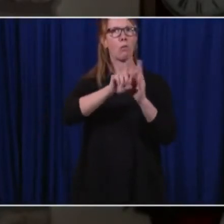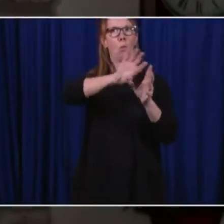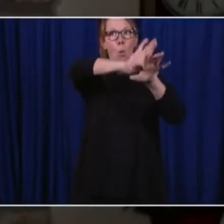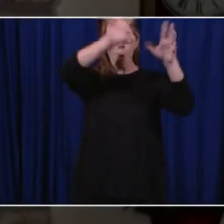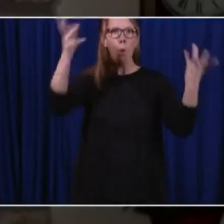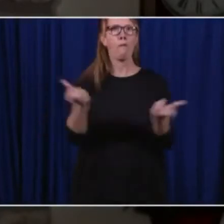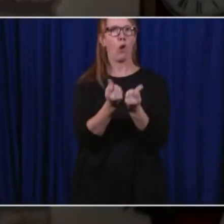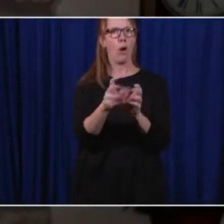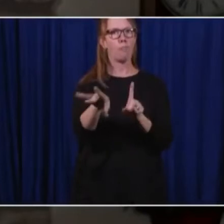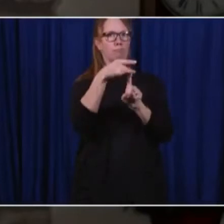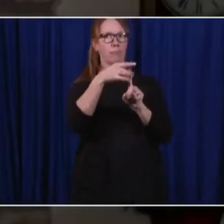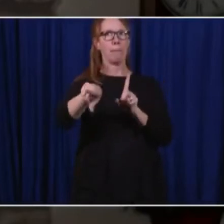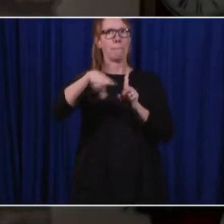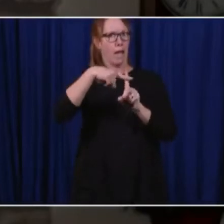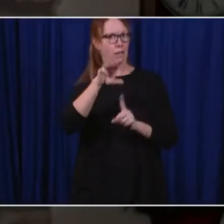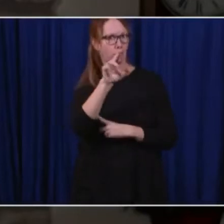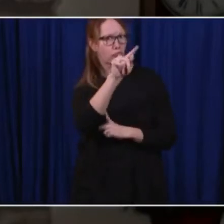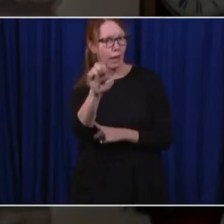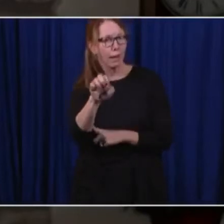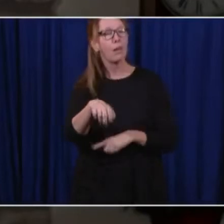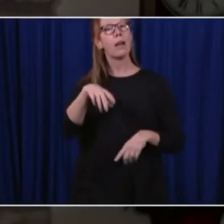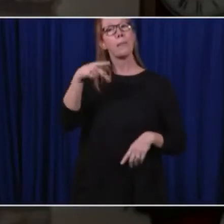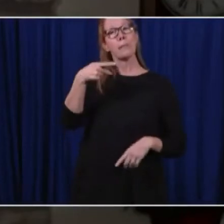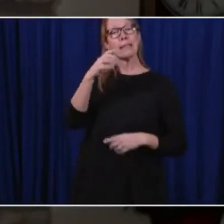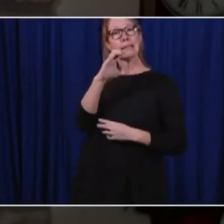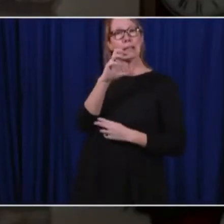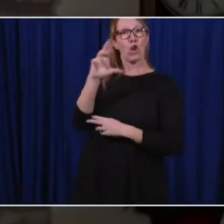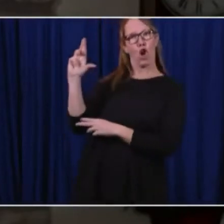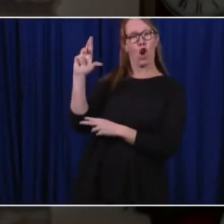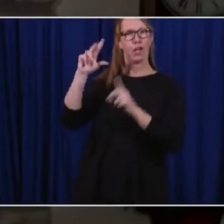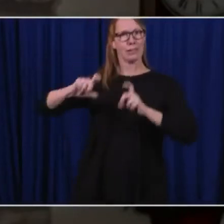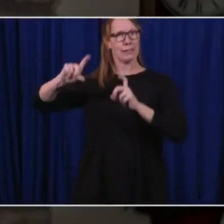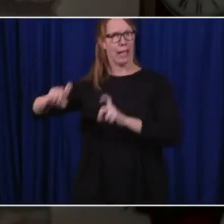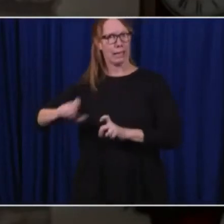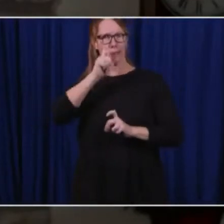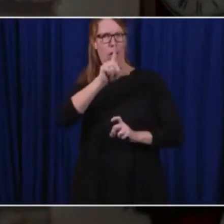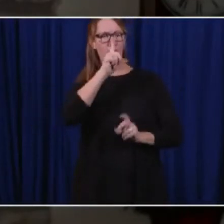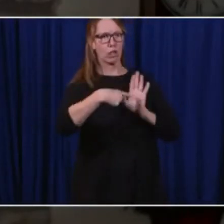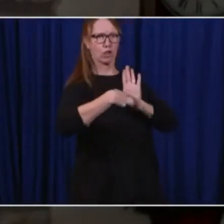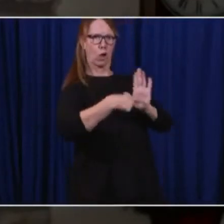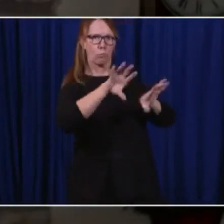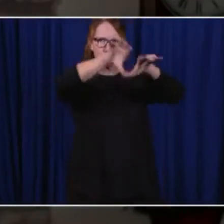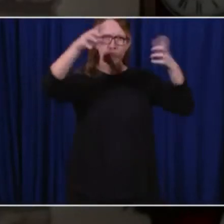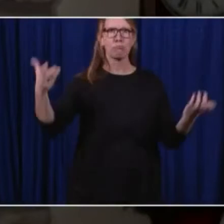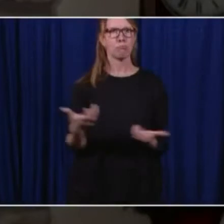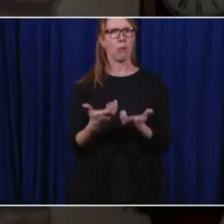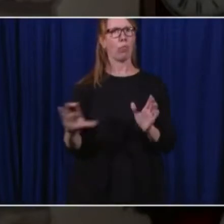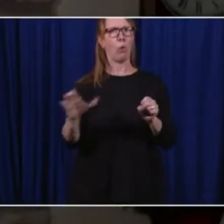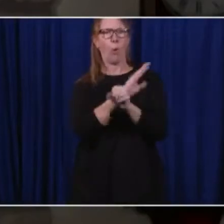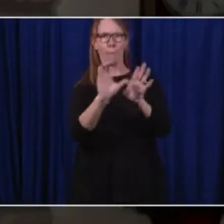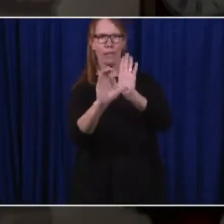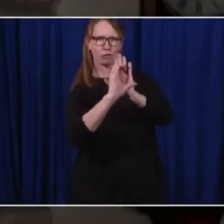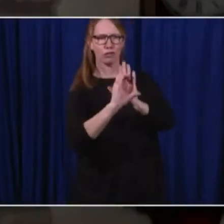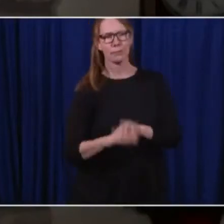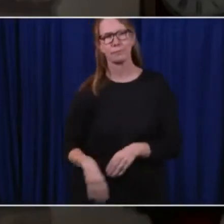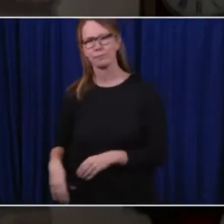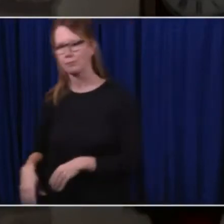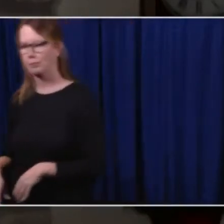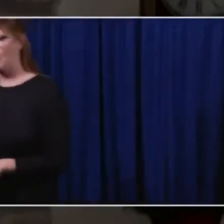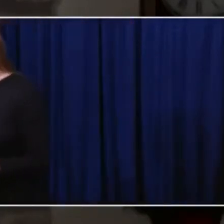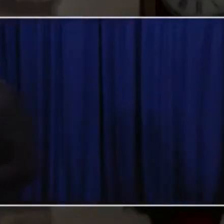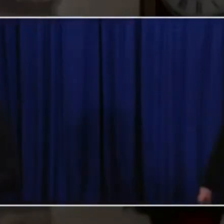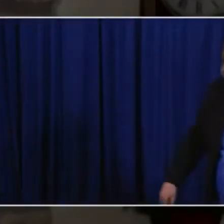And at what point the PCR test positivity rate doesn't really reflect the whole picture? Well, that's an excellent question,